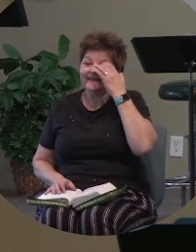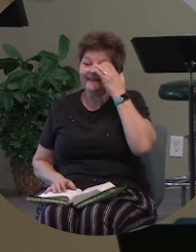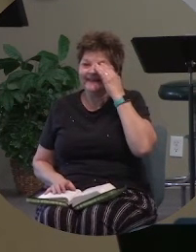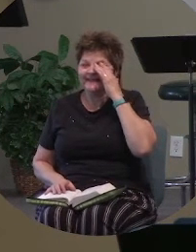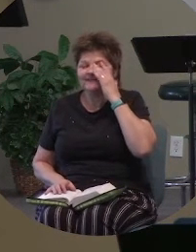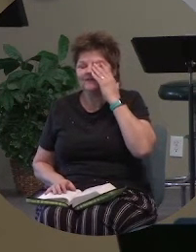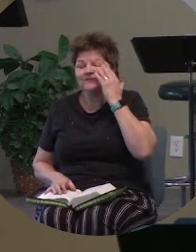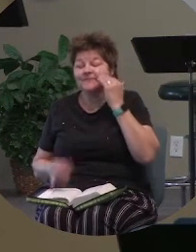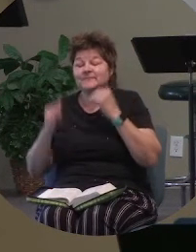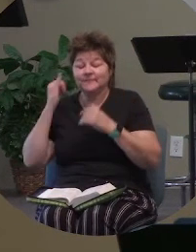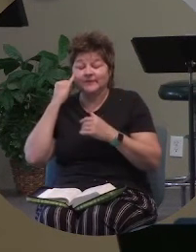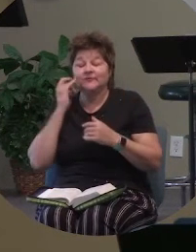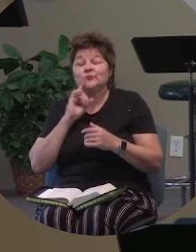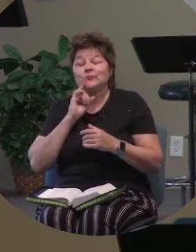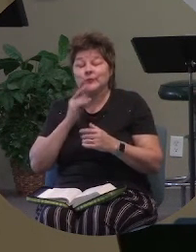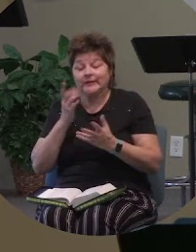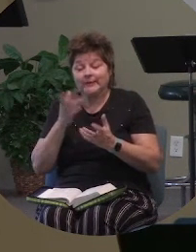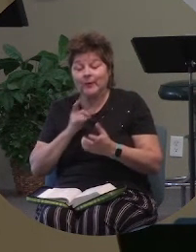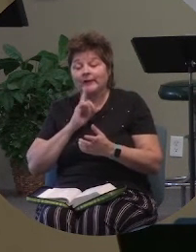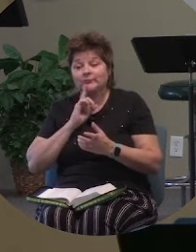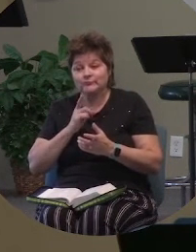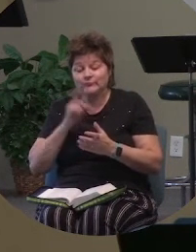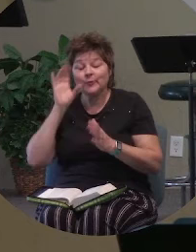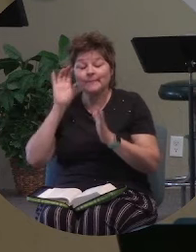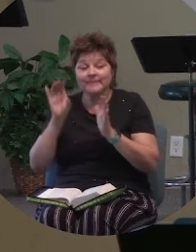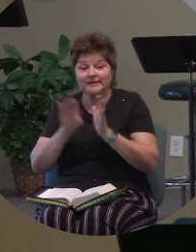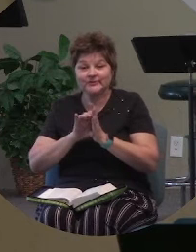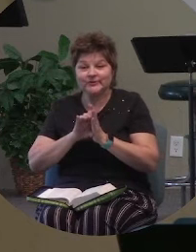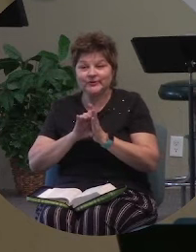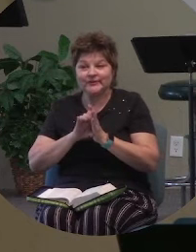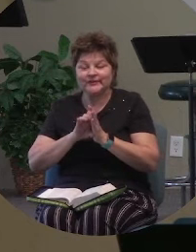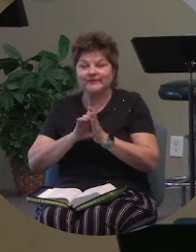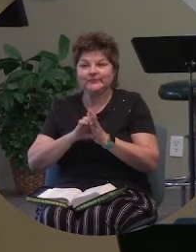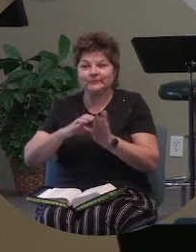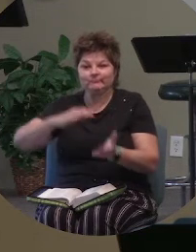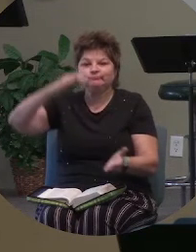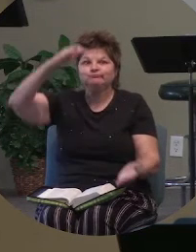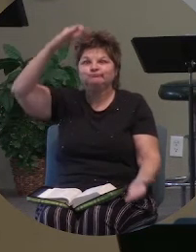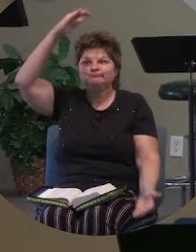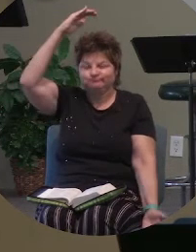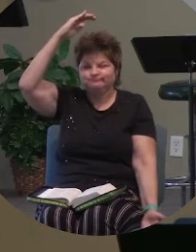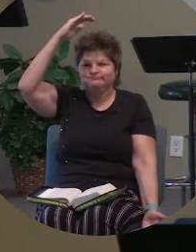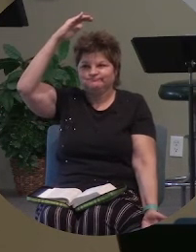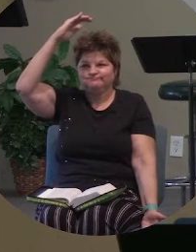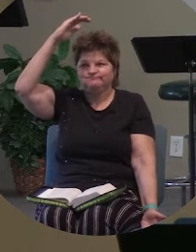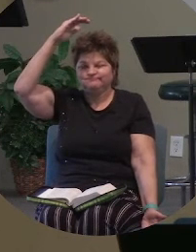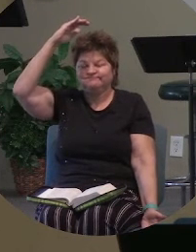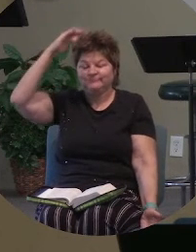But you know, if you really want to get a true picture of you, you stand in front of a full-length mirror.